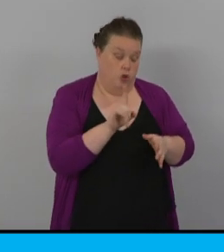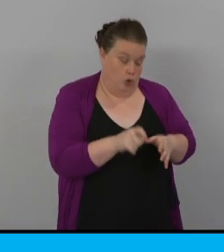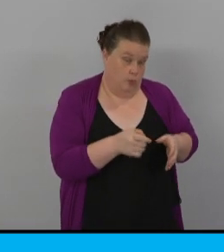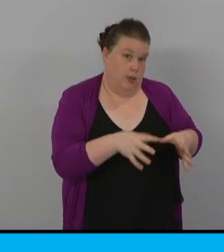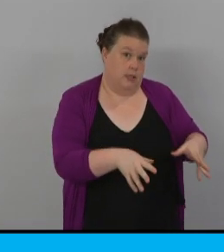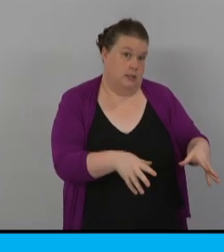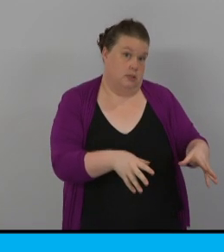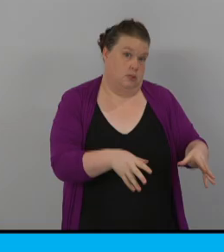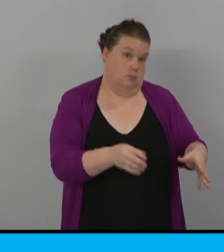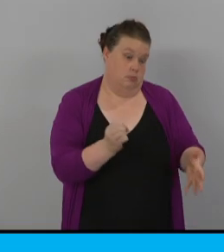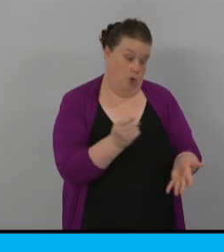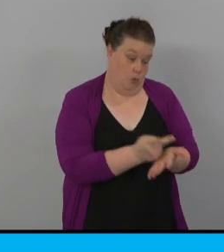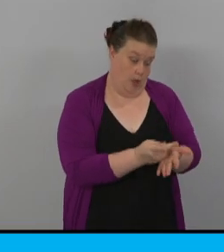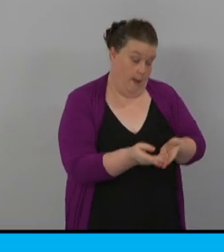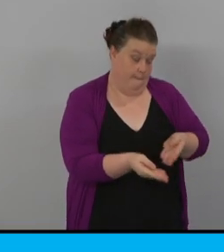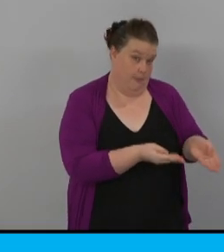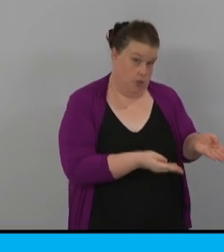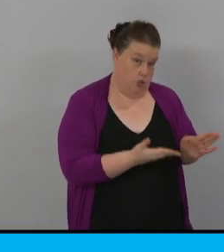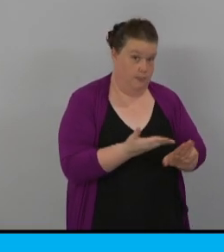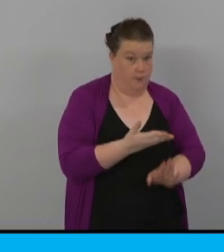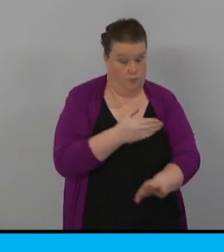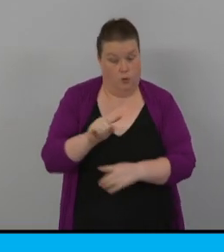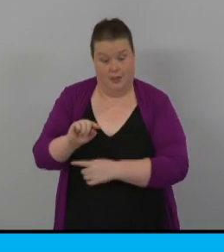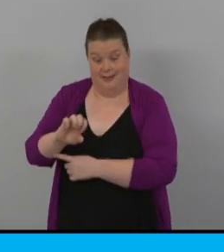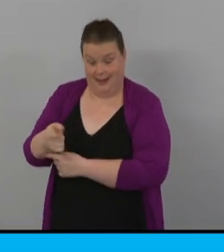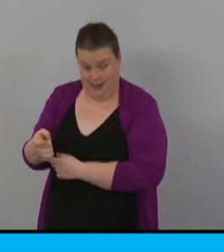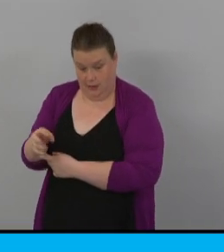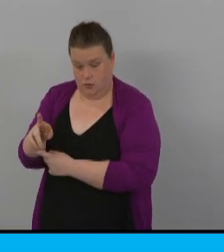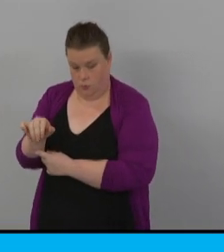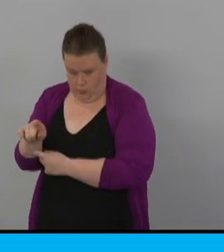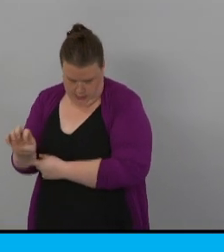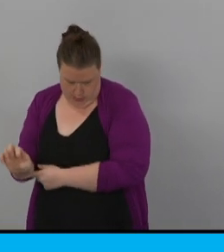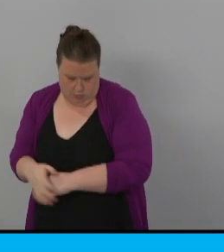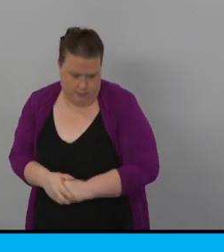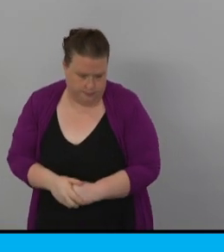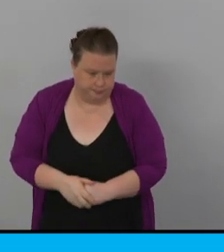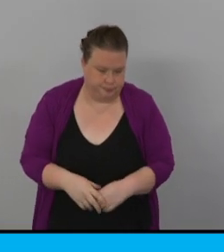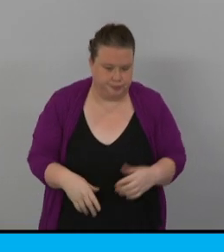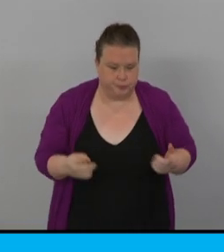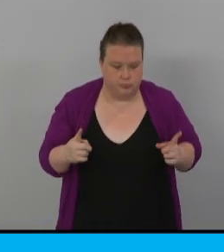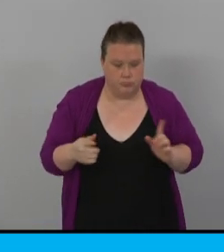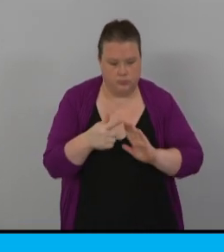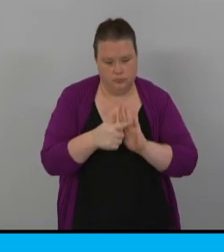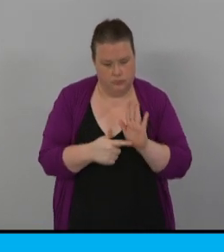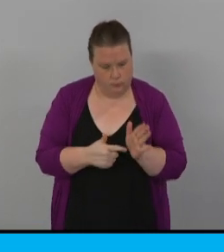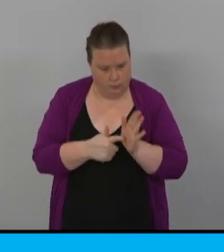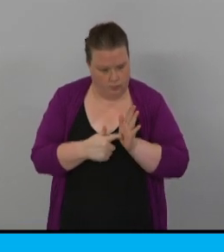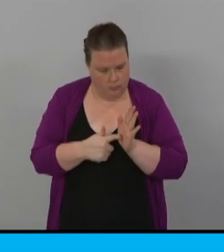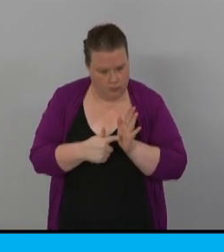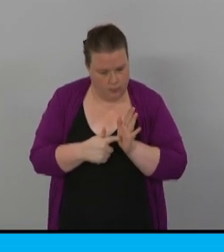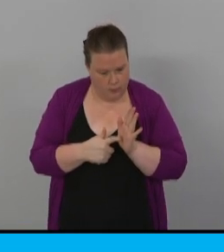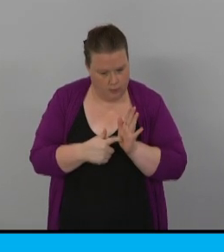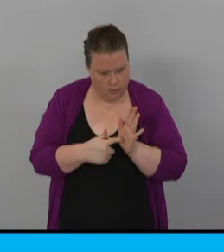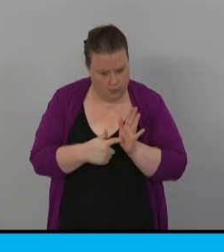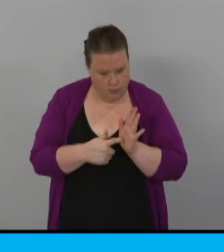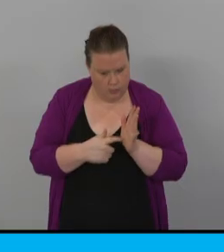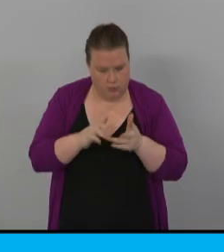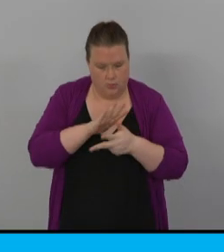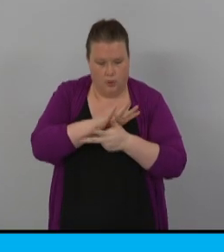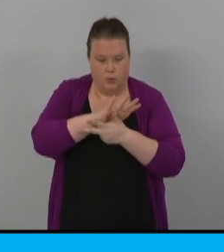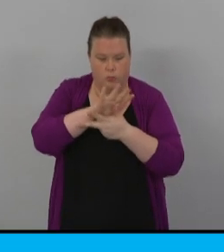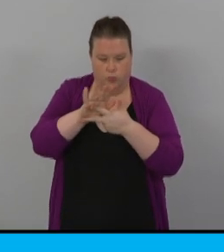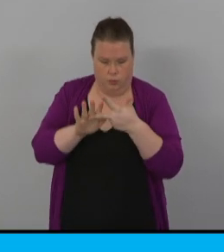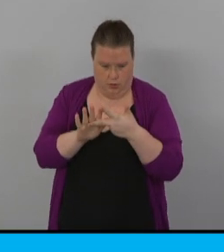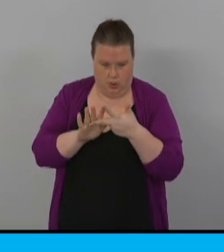So these are the budgets that are included in the official budget. There's the general fund, of course, as you can see, makes up most